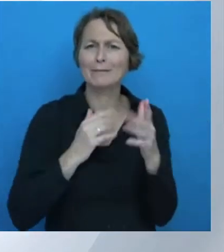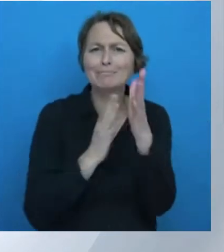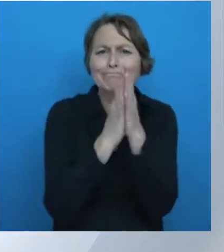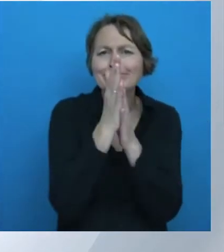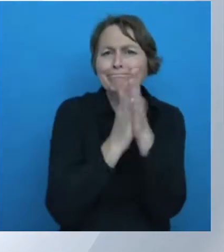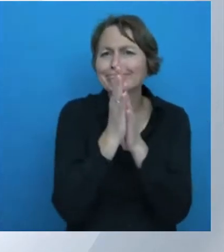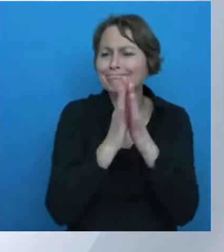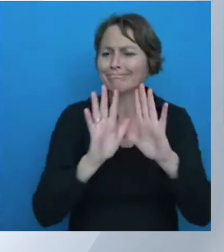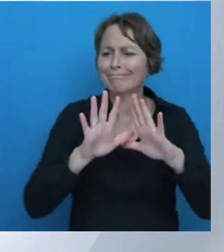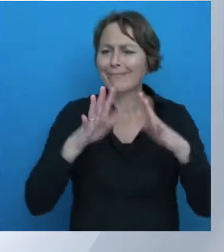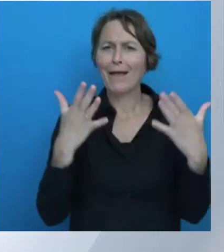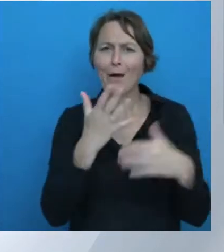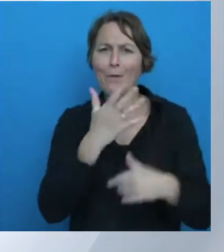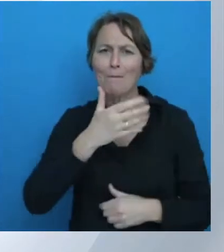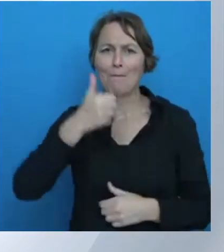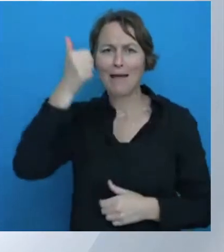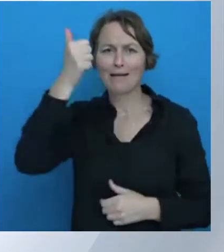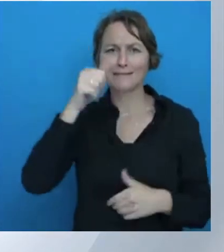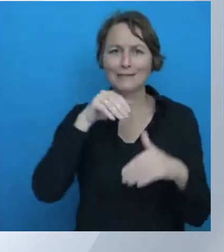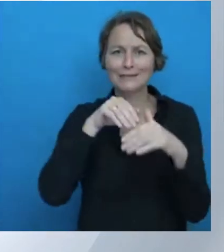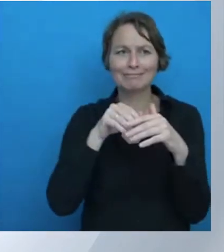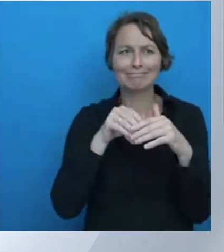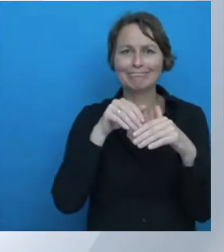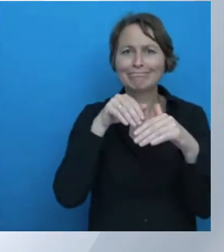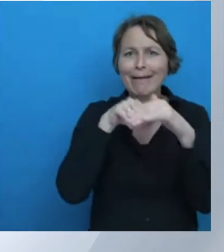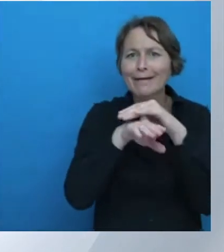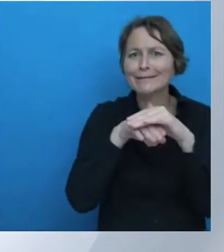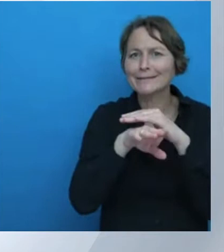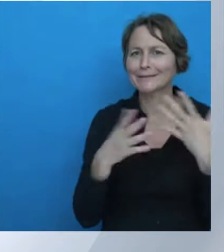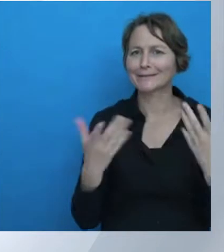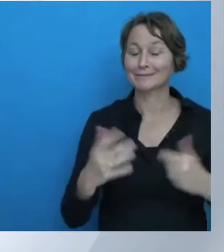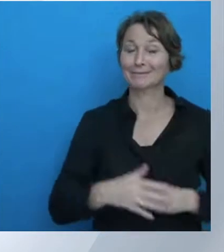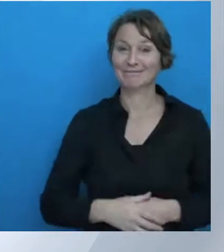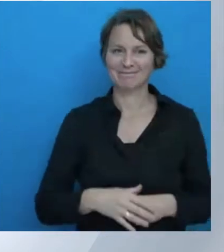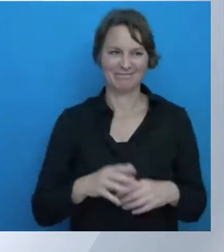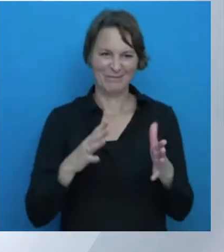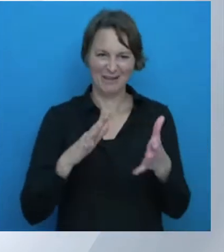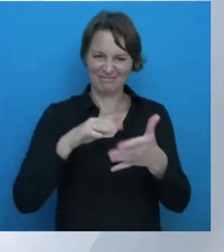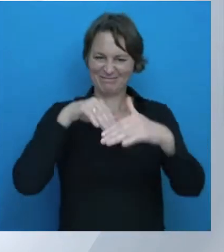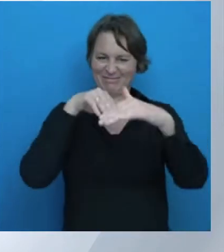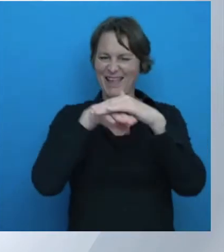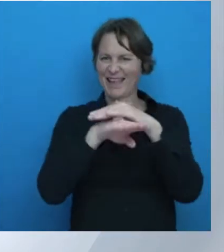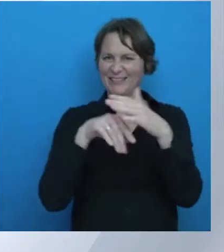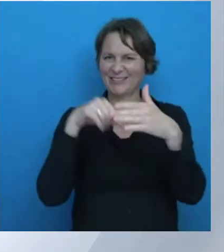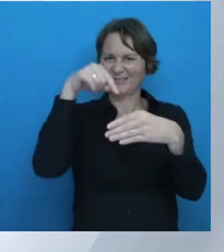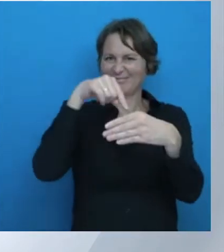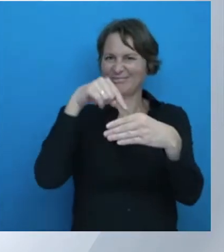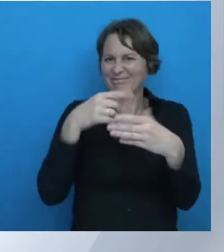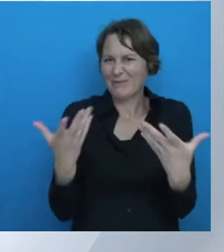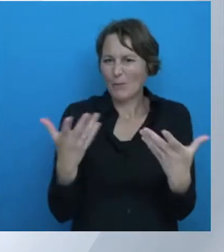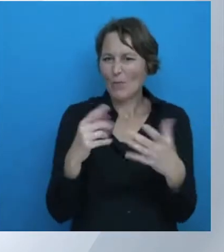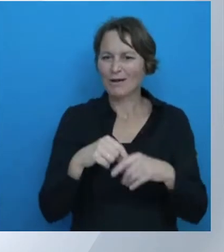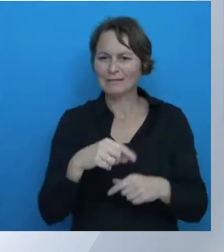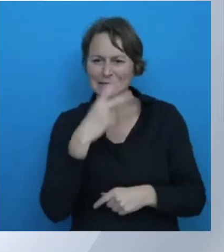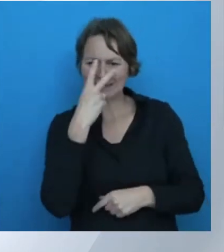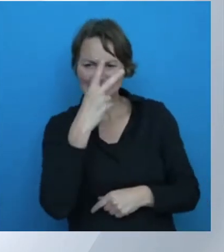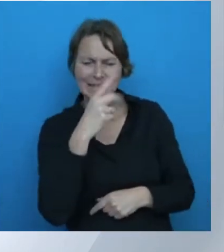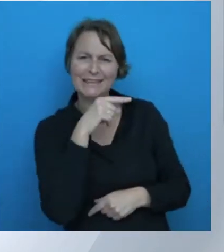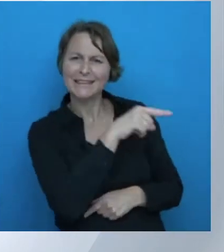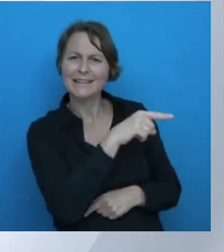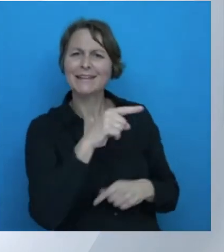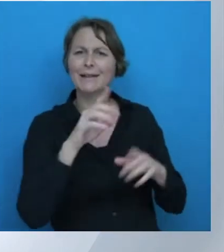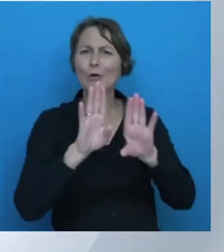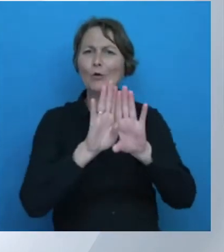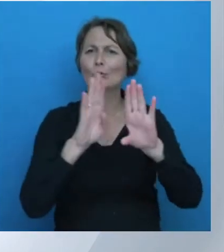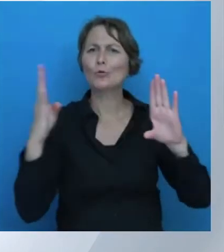have to understand accessibility. What does it actually mean? You can see here, this is an inaccessible wheelchair ramp. And I need to start by